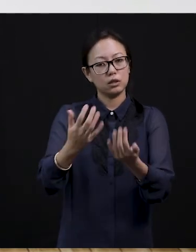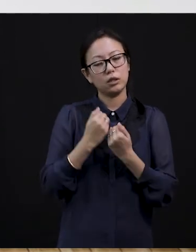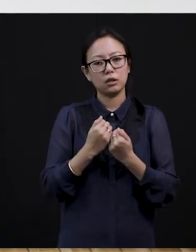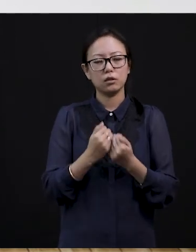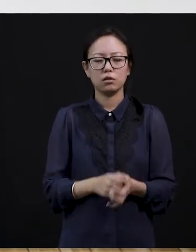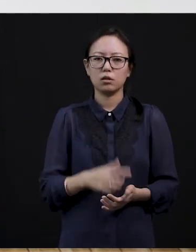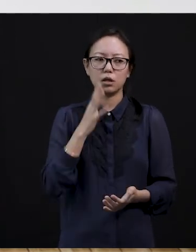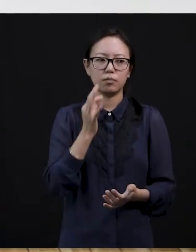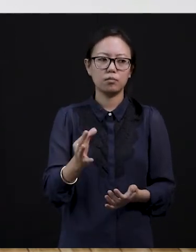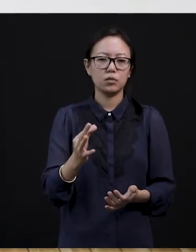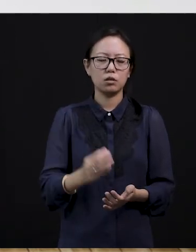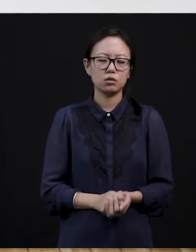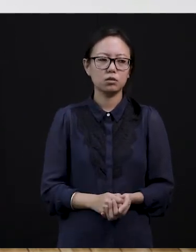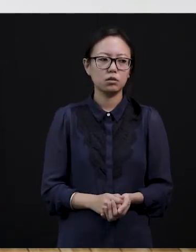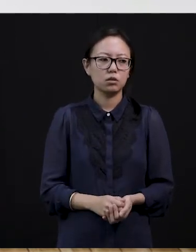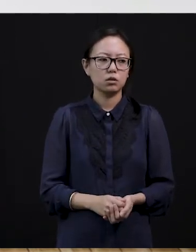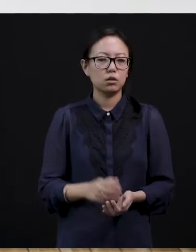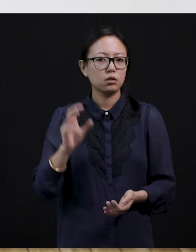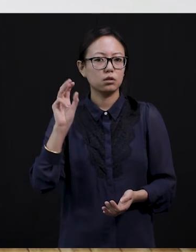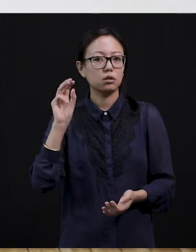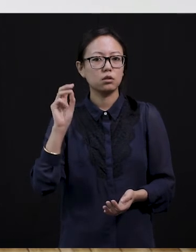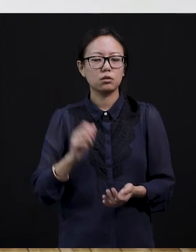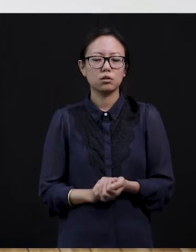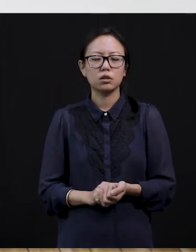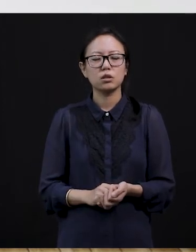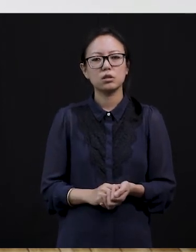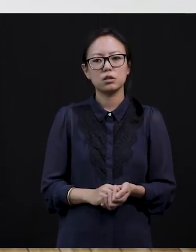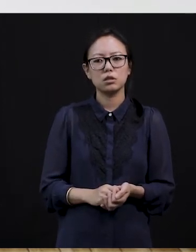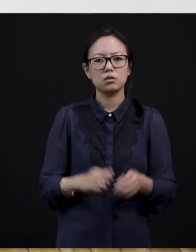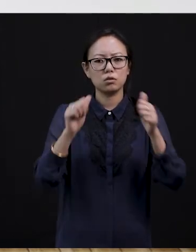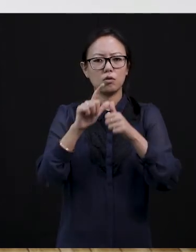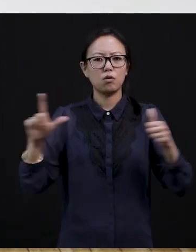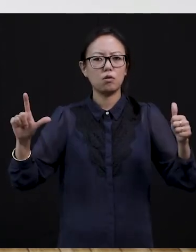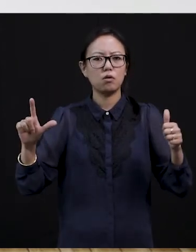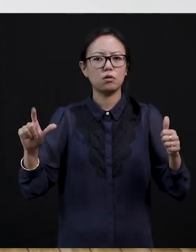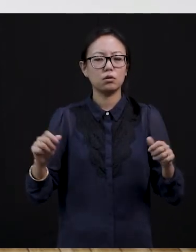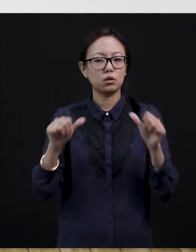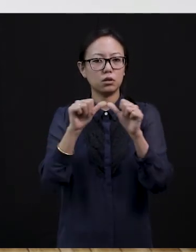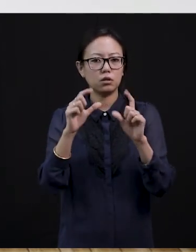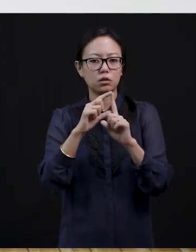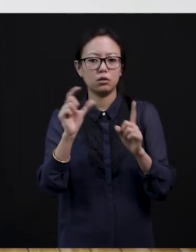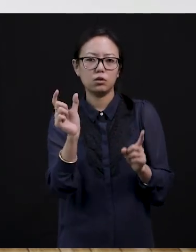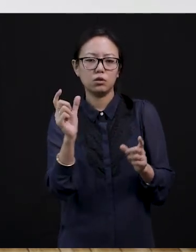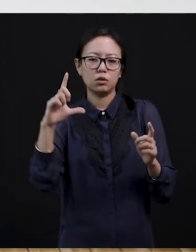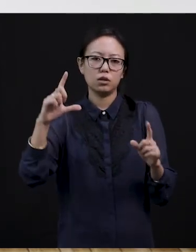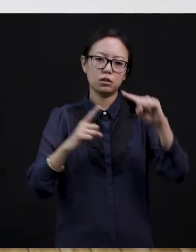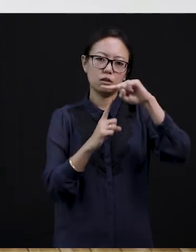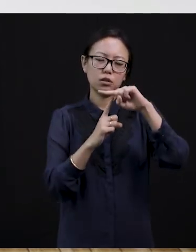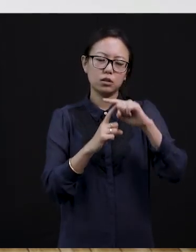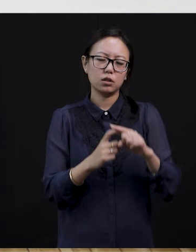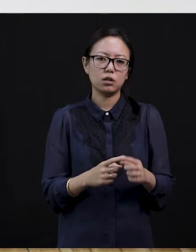adult franchise, as I said, that everyone gets the right to vote. And the last one to establish democracy was